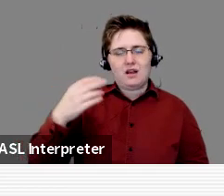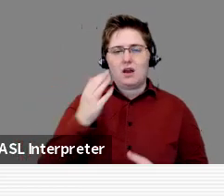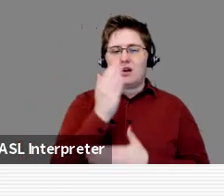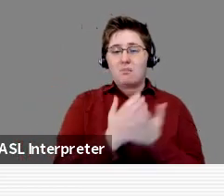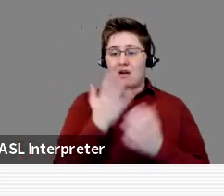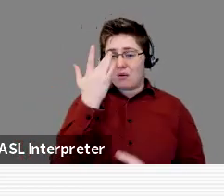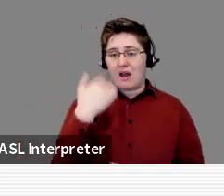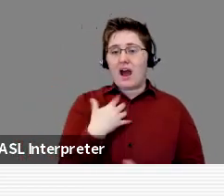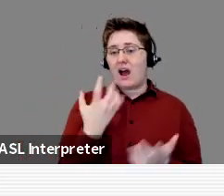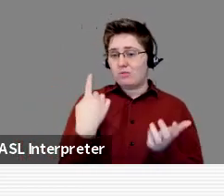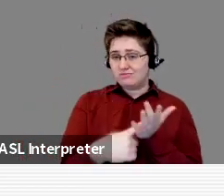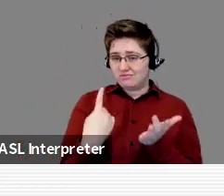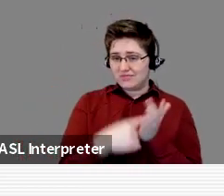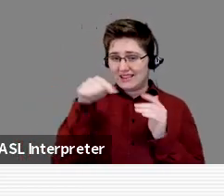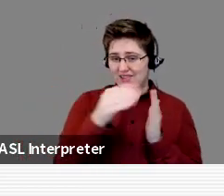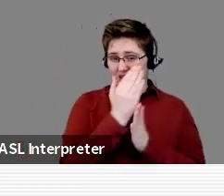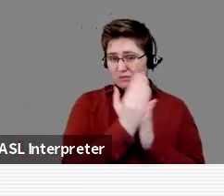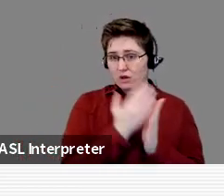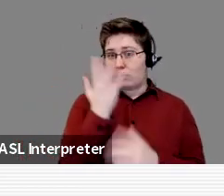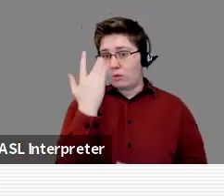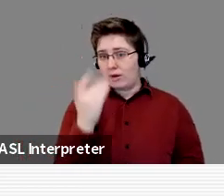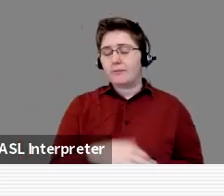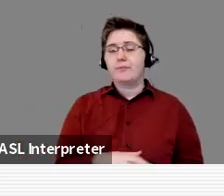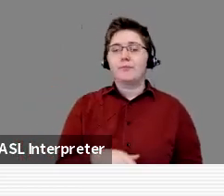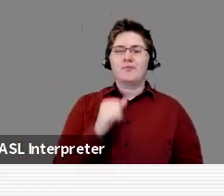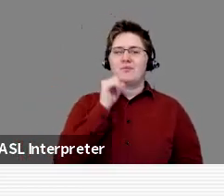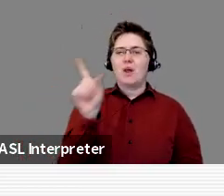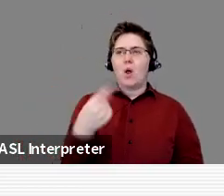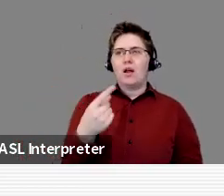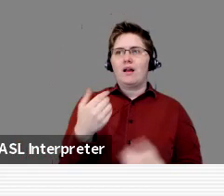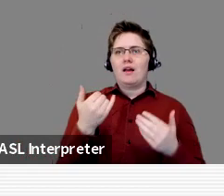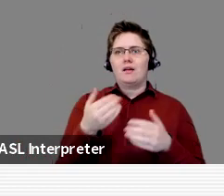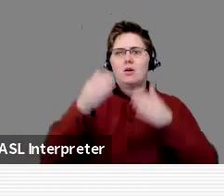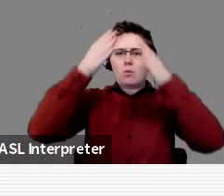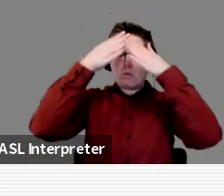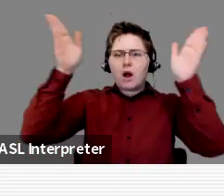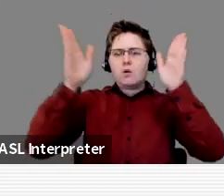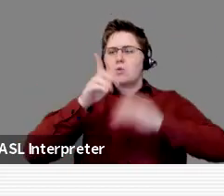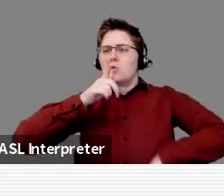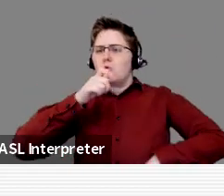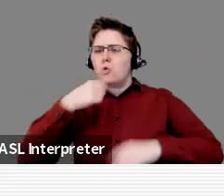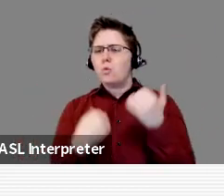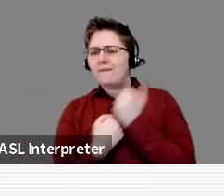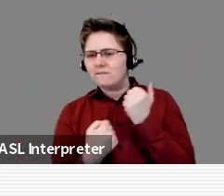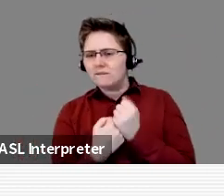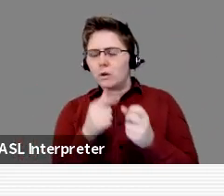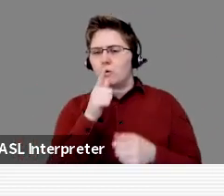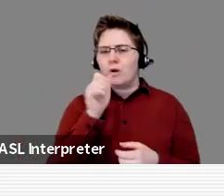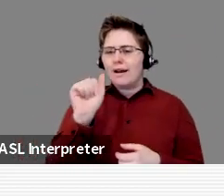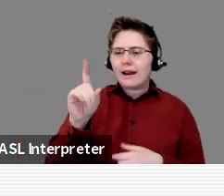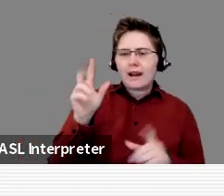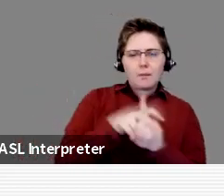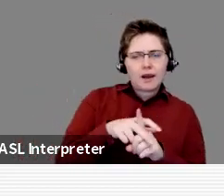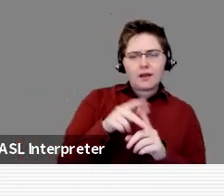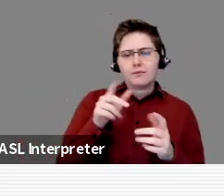bring this part up is not only to broaden our idea of who we're advocating for, who the ADA is applying